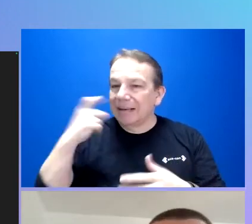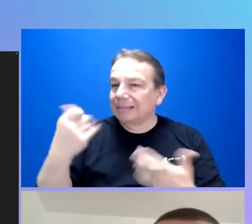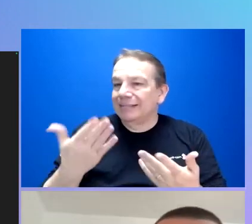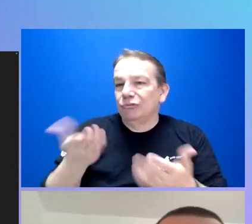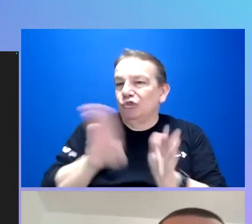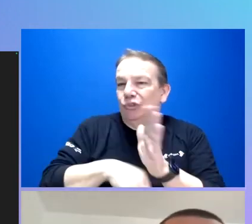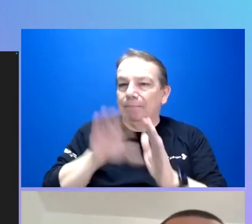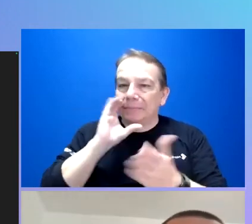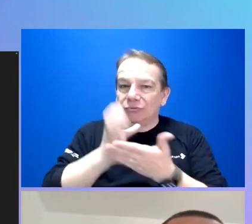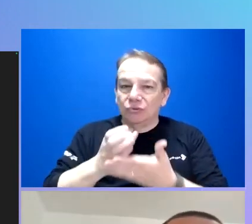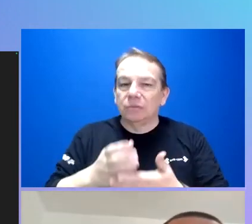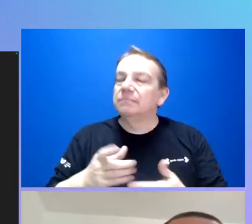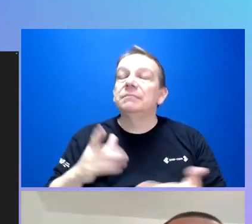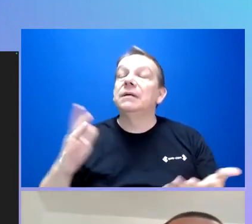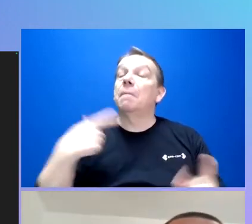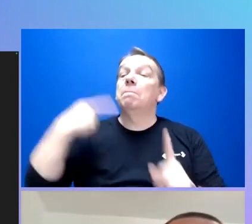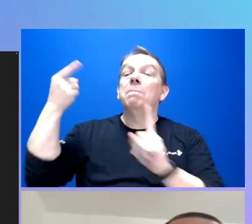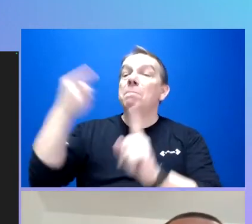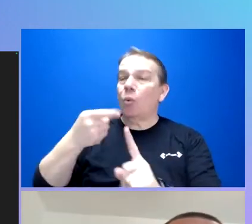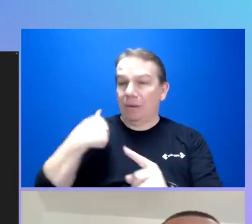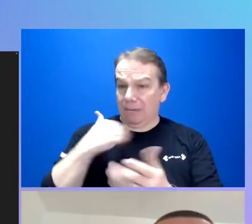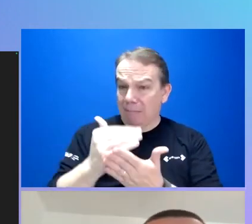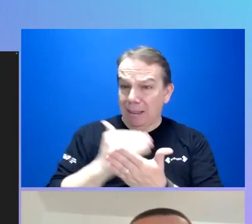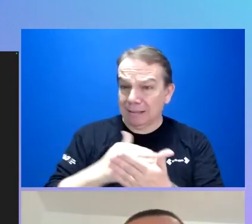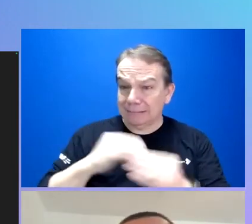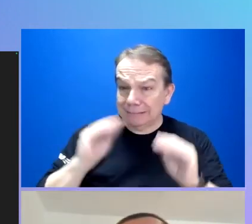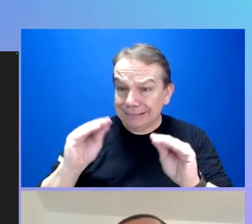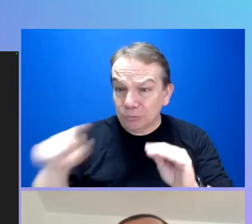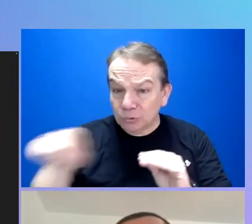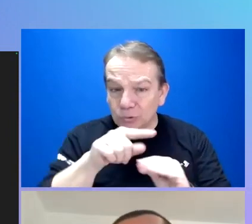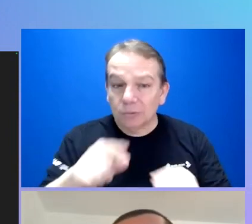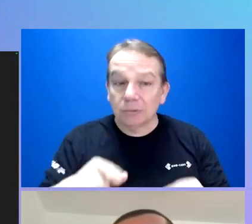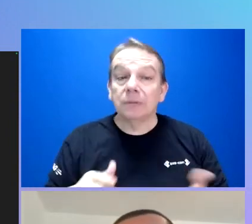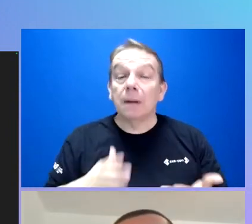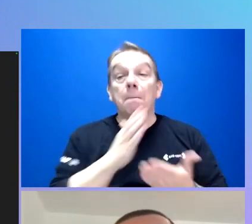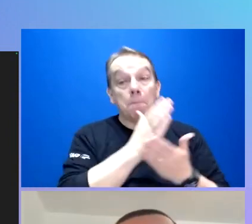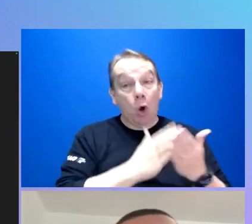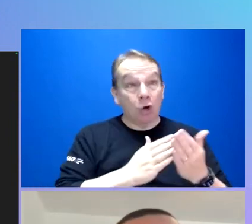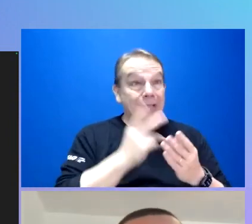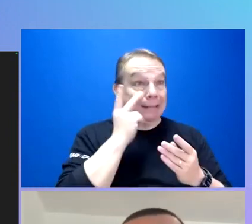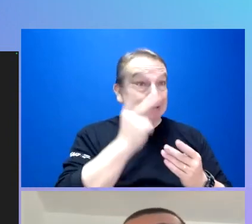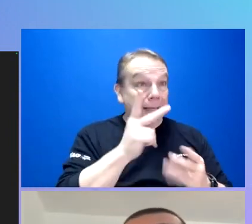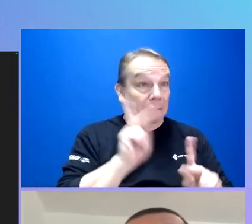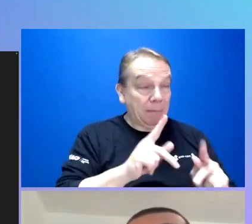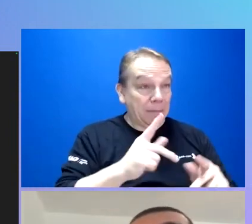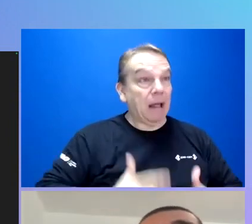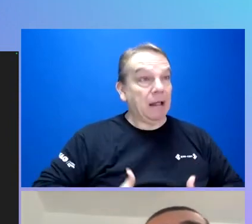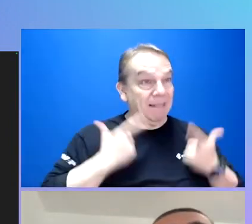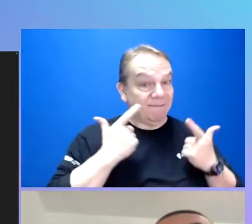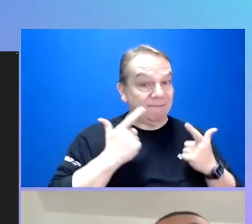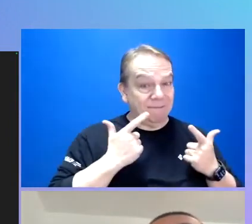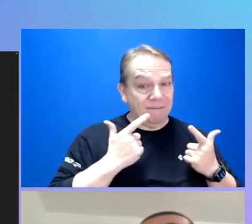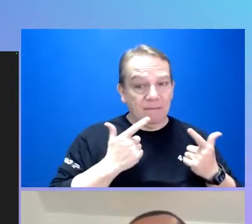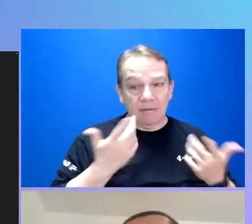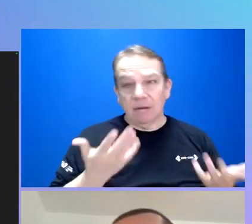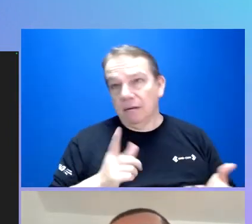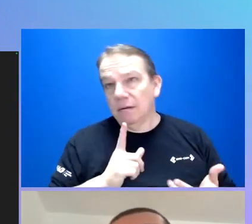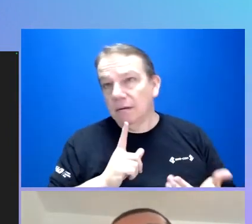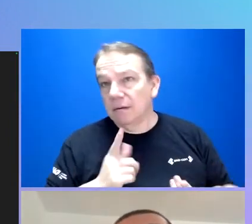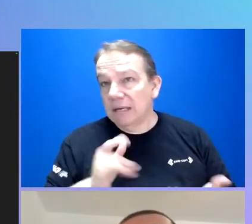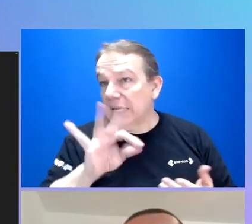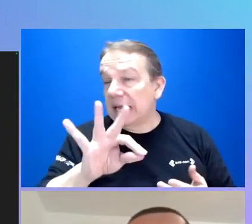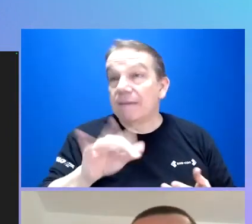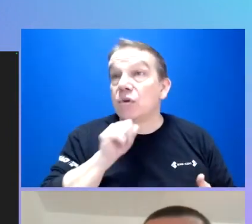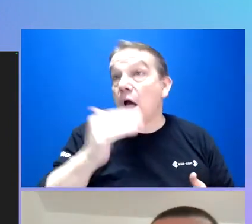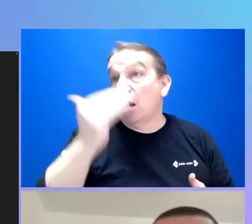What is the lesson here? Is it partially sighted people exist? If you didn't know that already, then that's